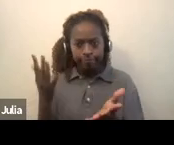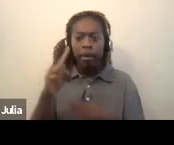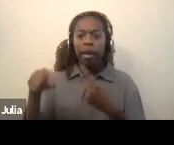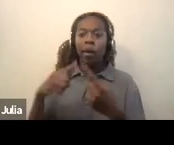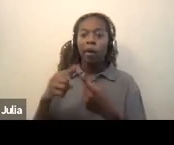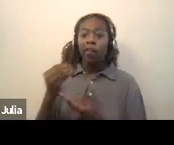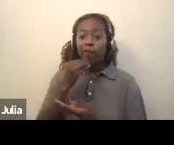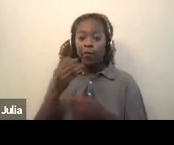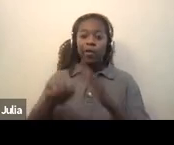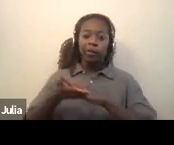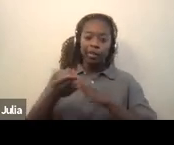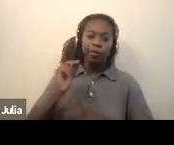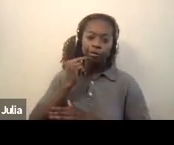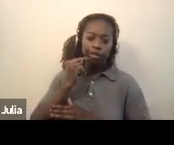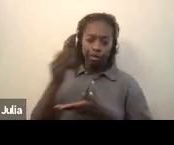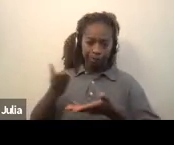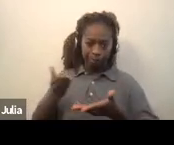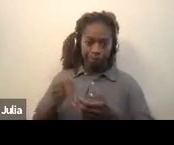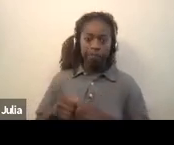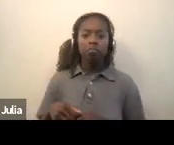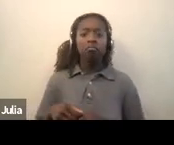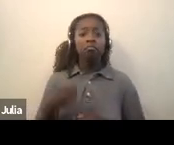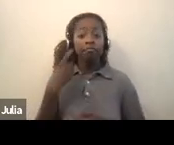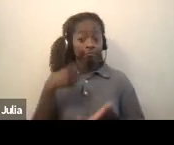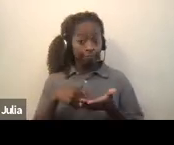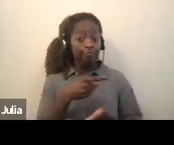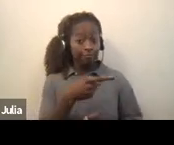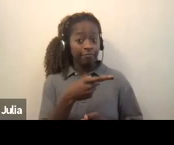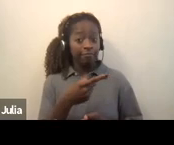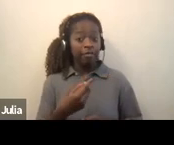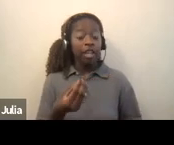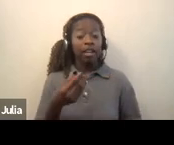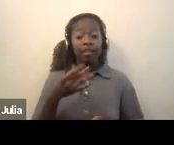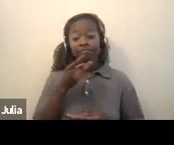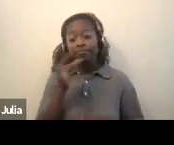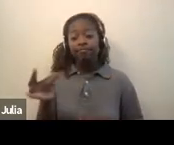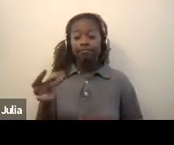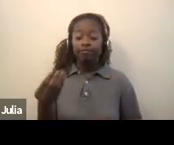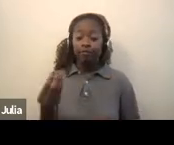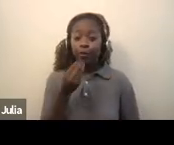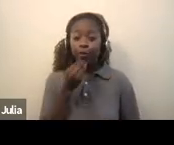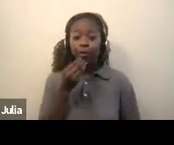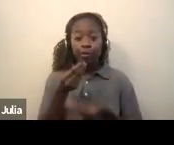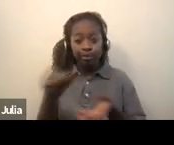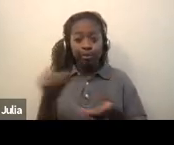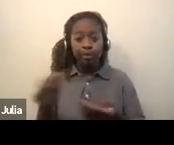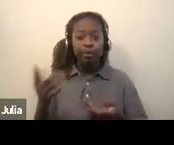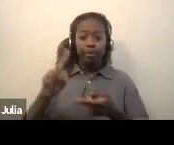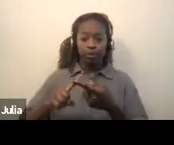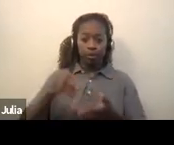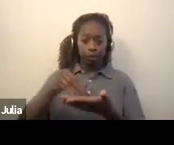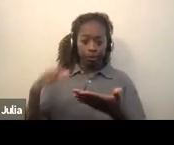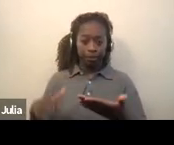services here you will see some of the delicious meals being served to our students by our food and nutrition service team